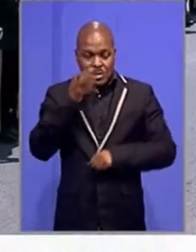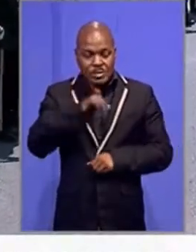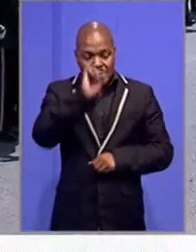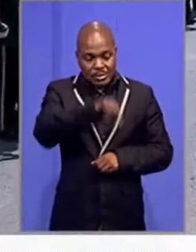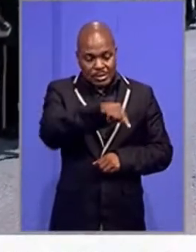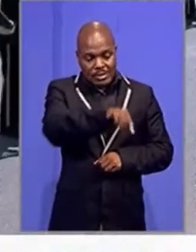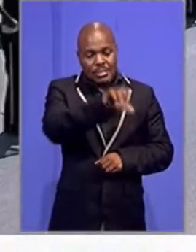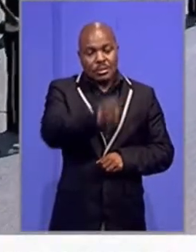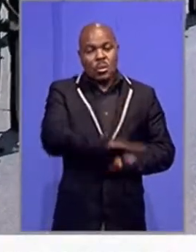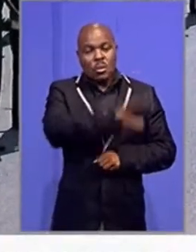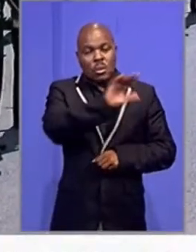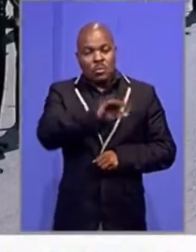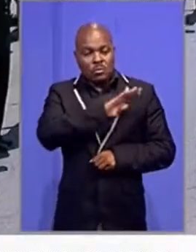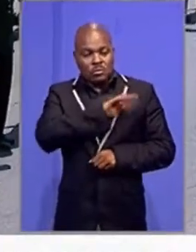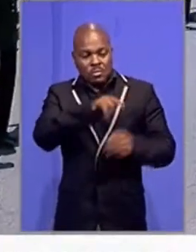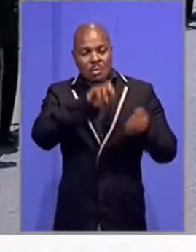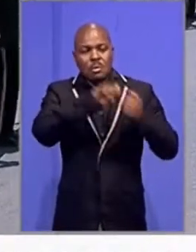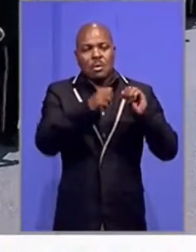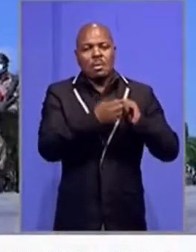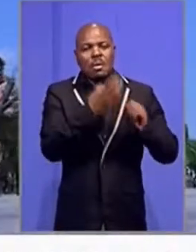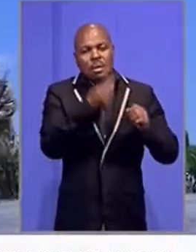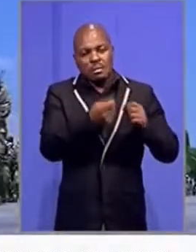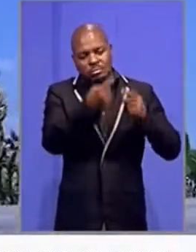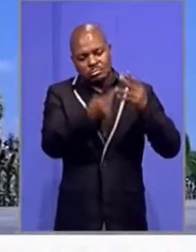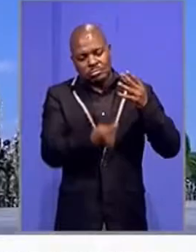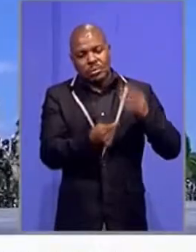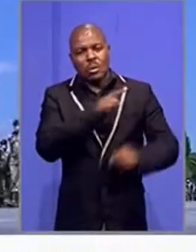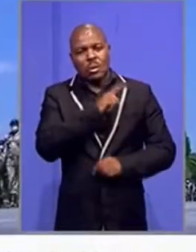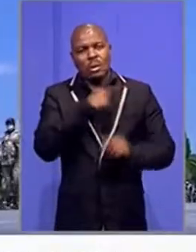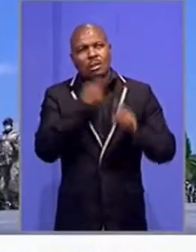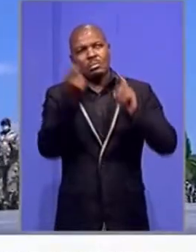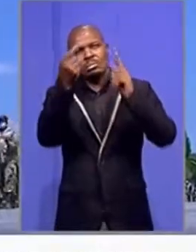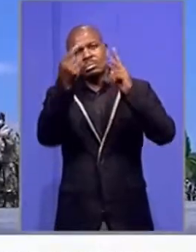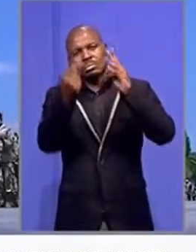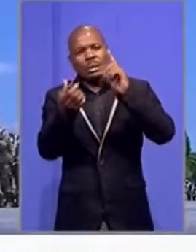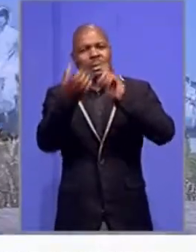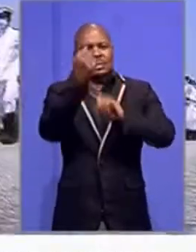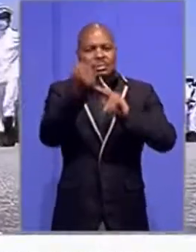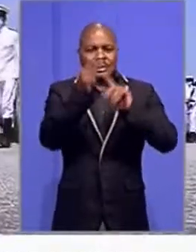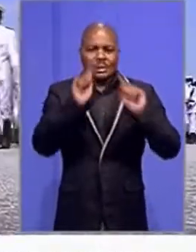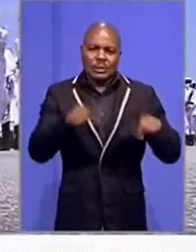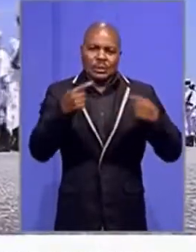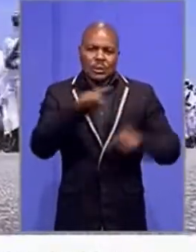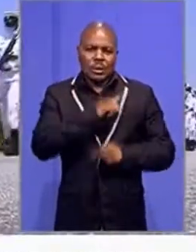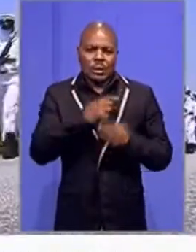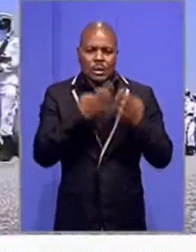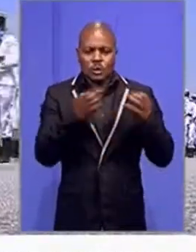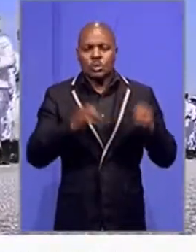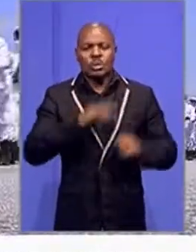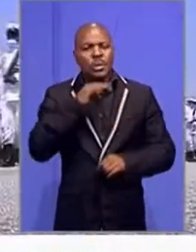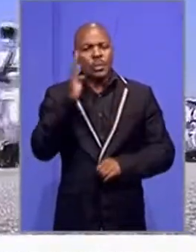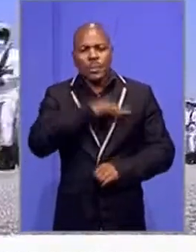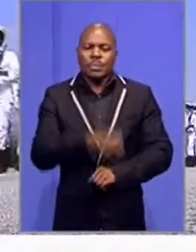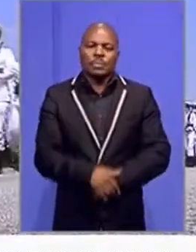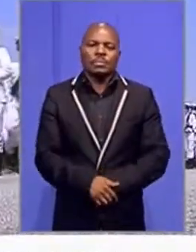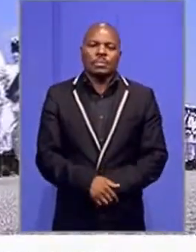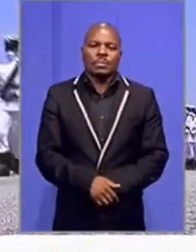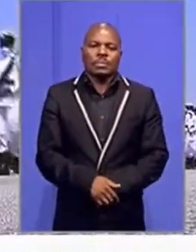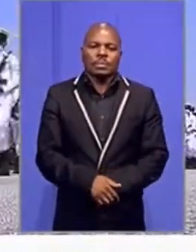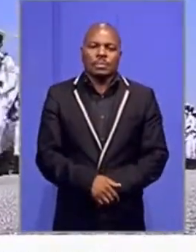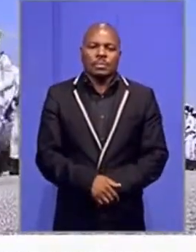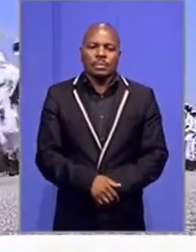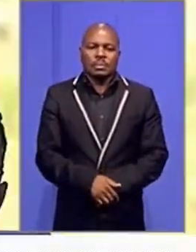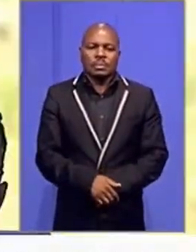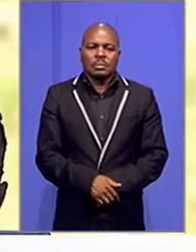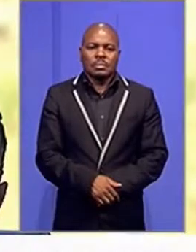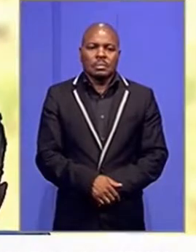sa naha se tobaneng le ona tekong ya ho fihlella dipehelo tseo di sebetsweng ka lebaka la kgaello ya disebediswa. I commend